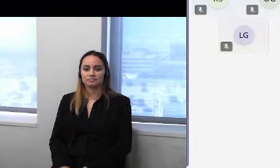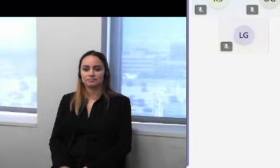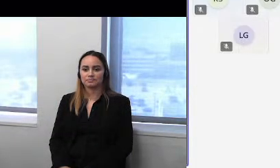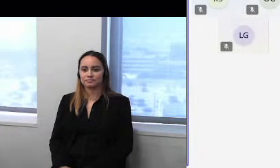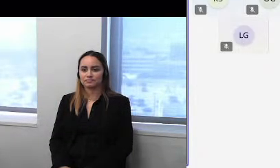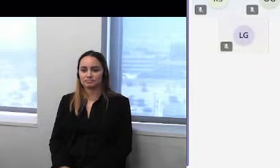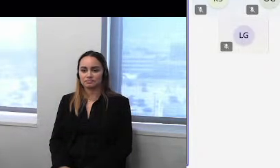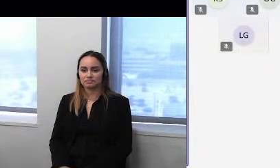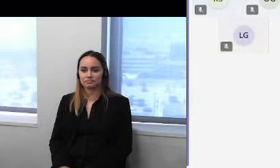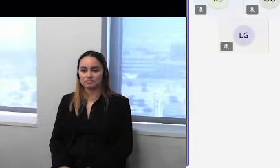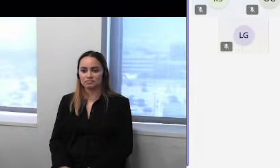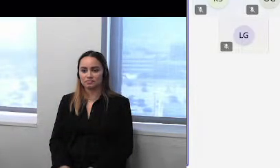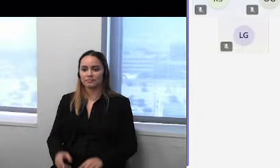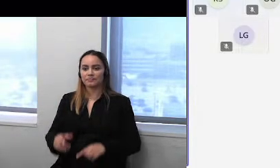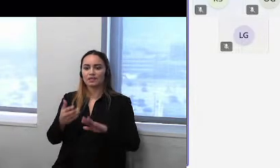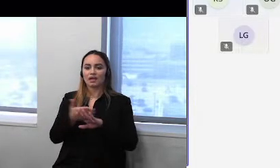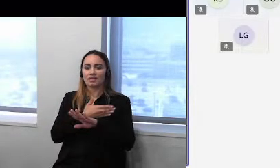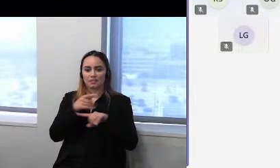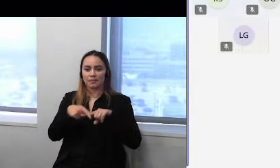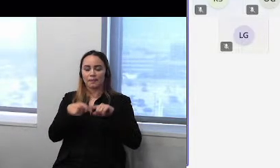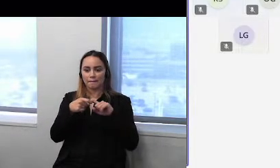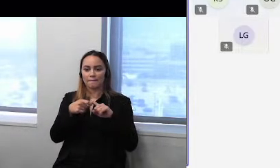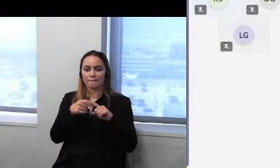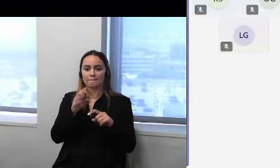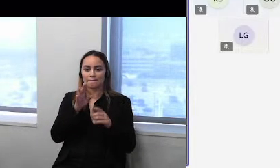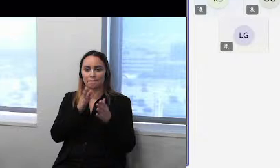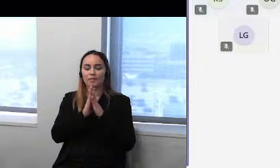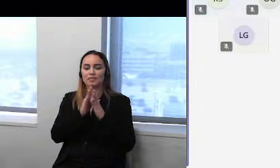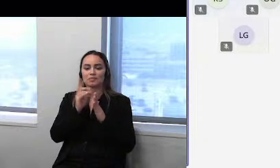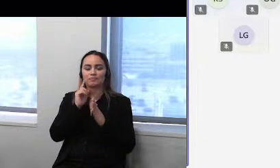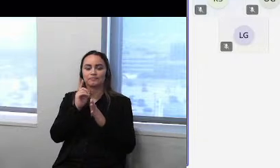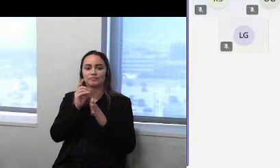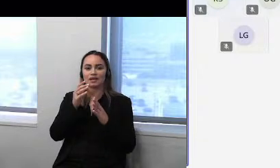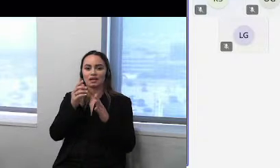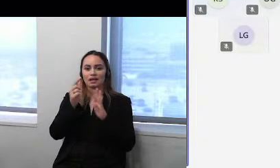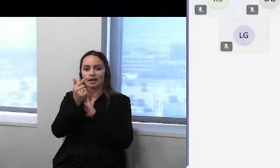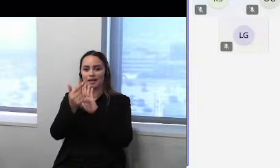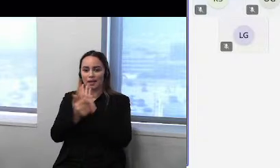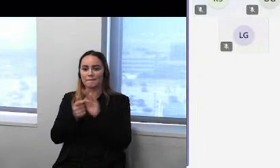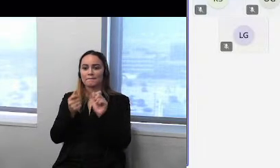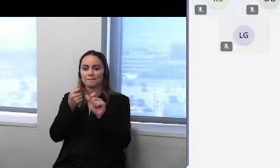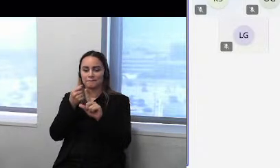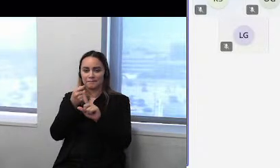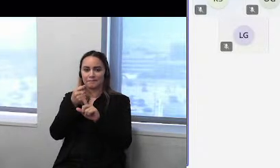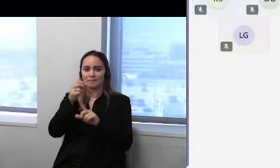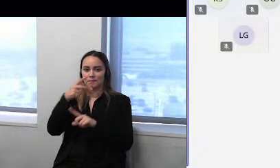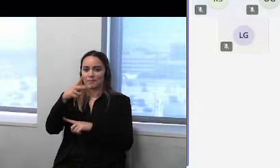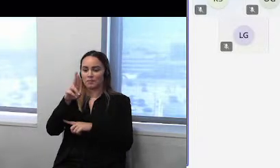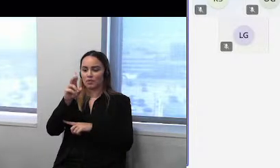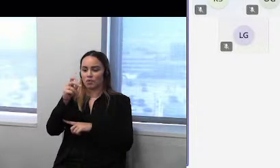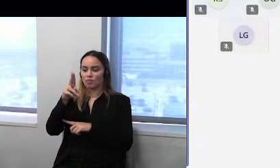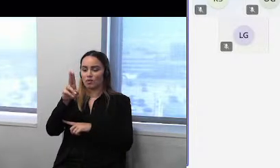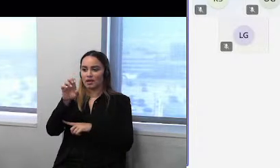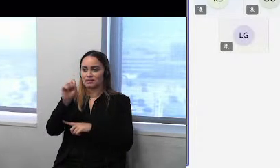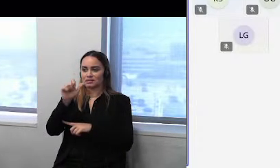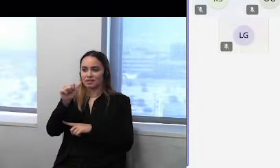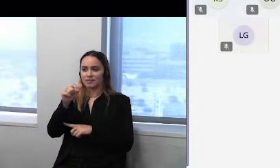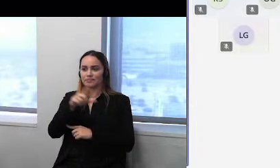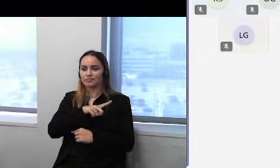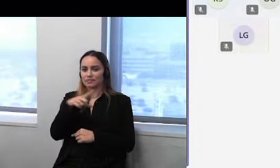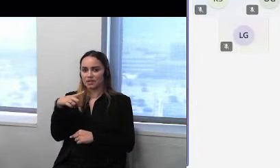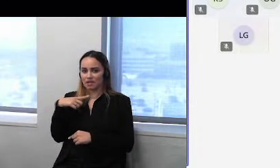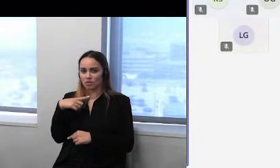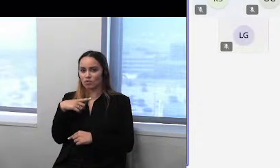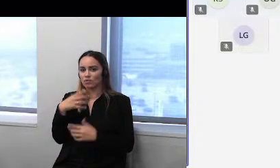asked about the impact of a proposed bill that's making its way through the legislature, and you were asked to do